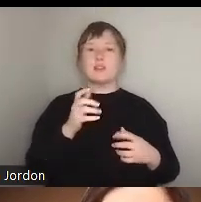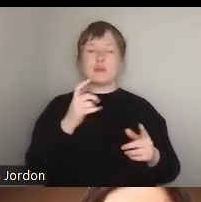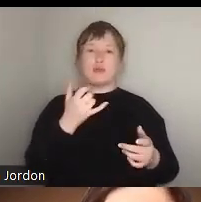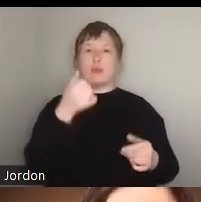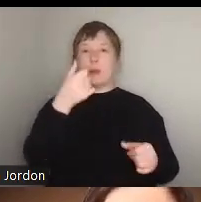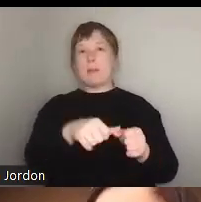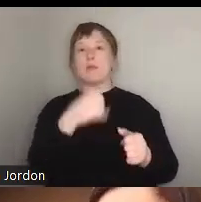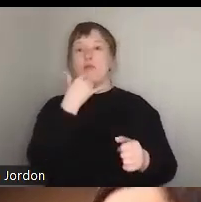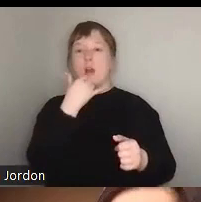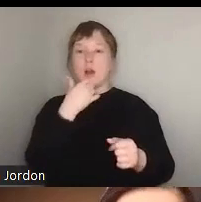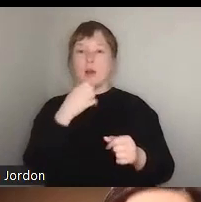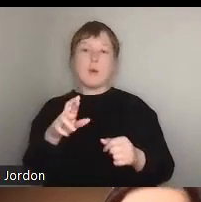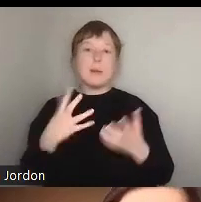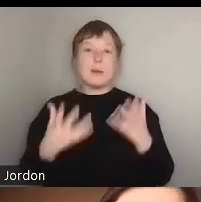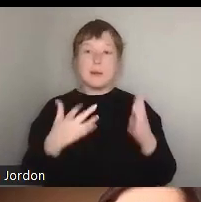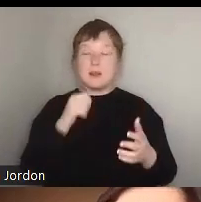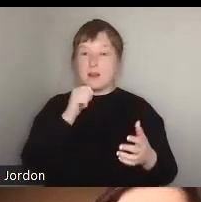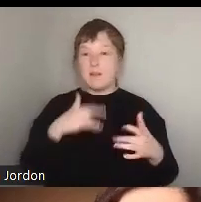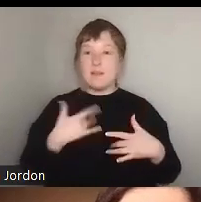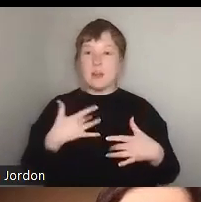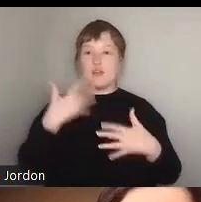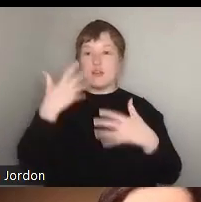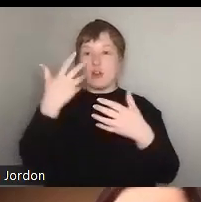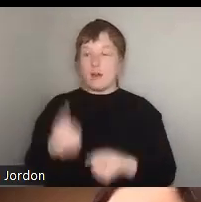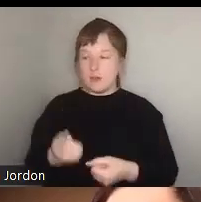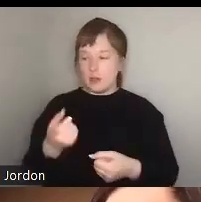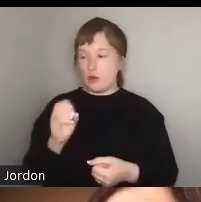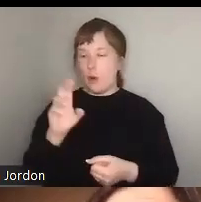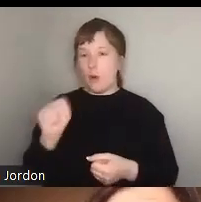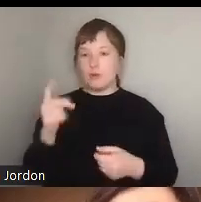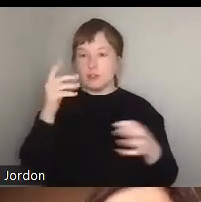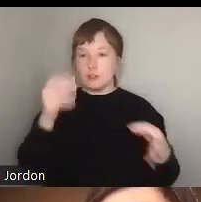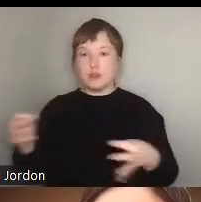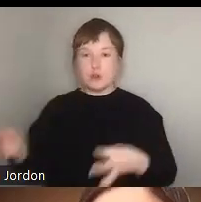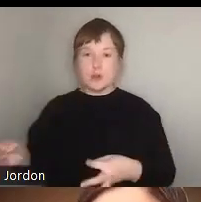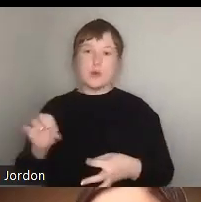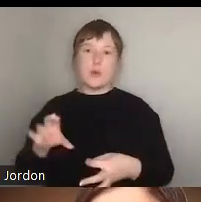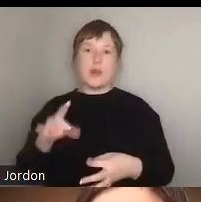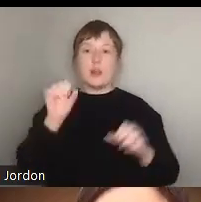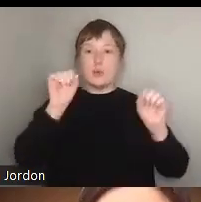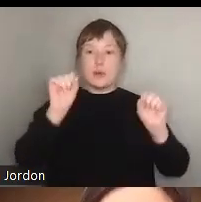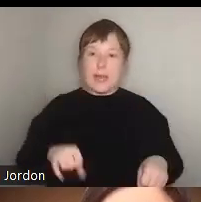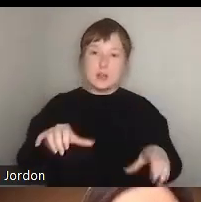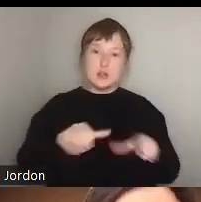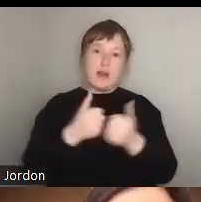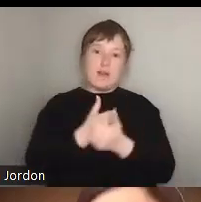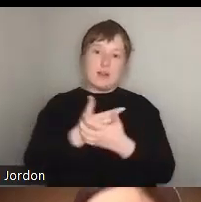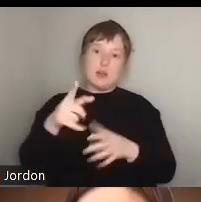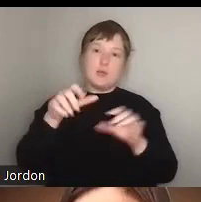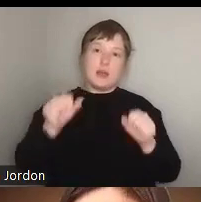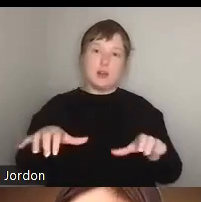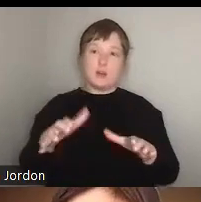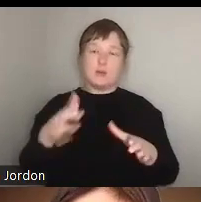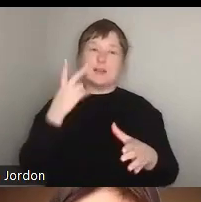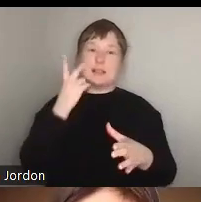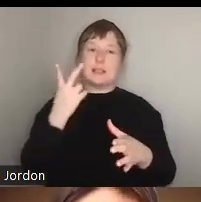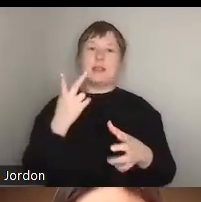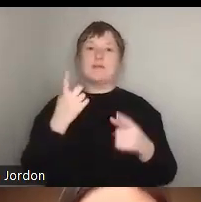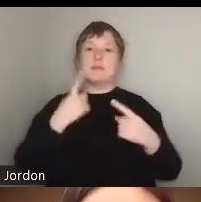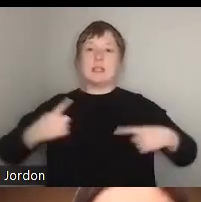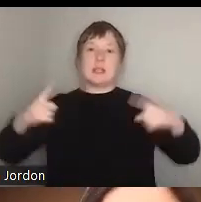that not being confident in your own choices that you're making, not thinking that you are capable of doing all the things you need to do to start sustaining yourself